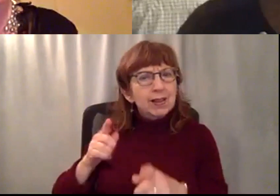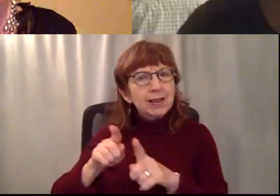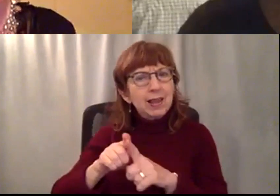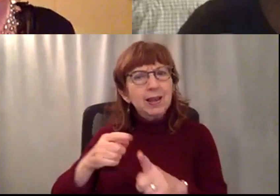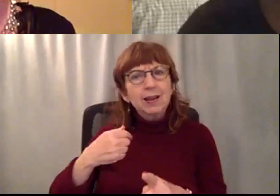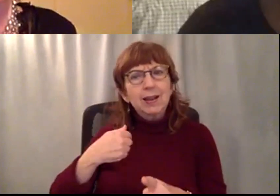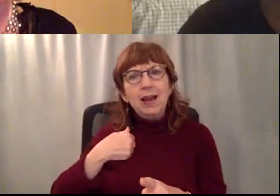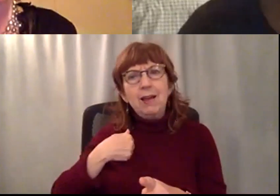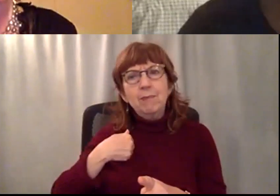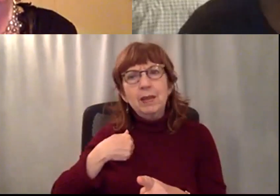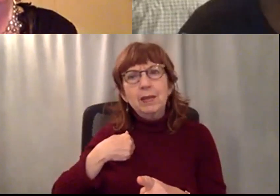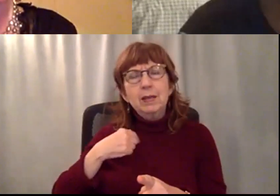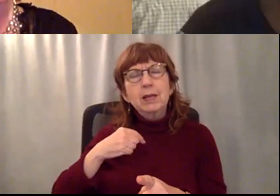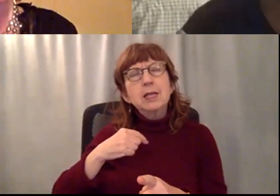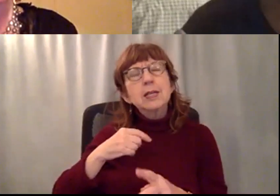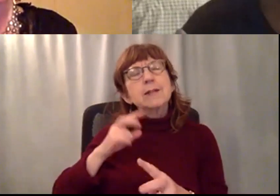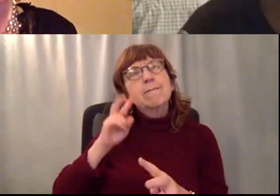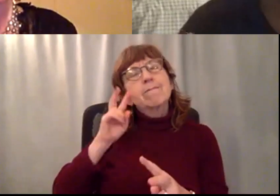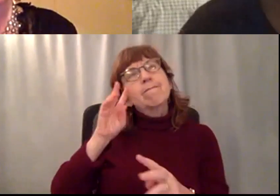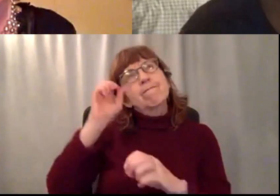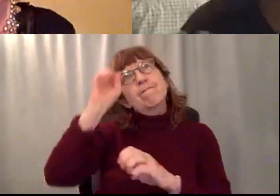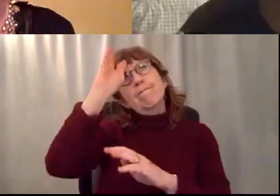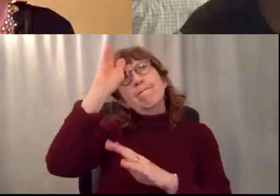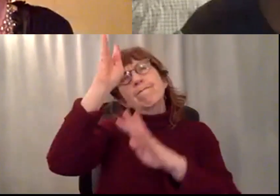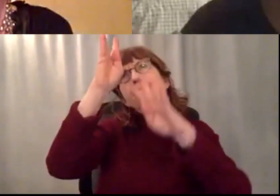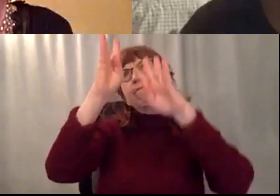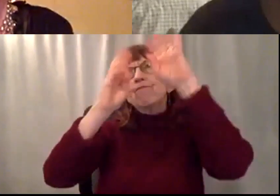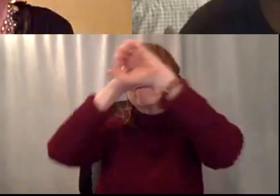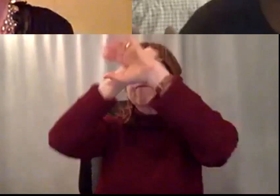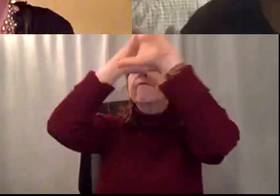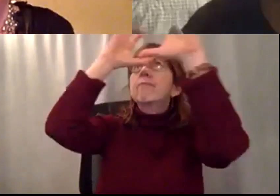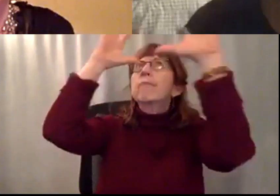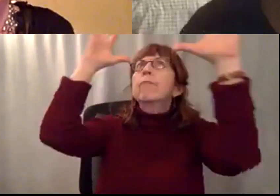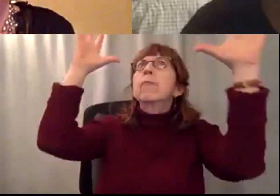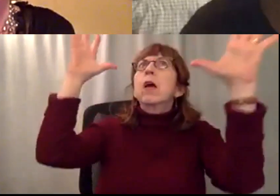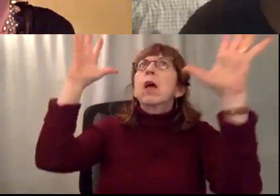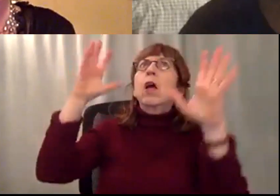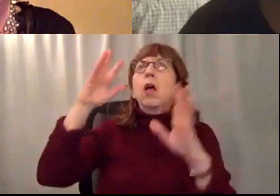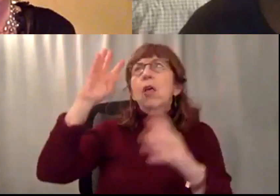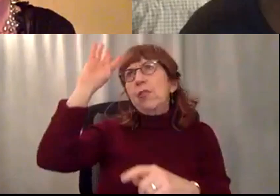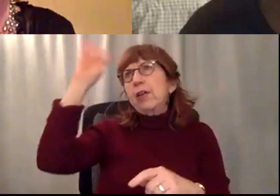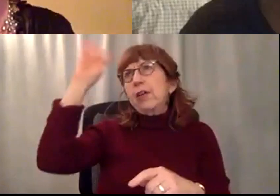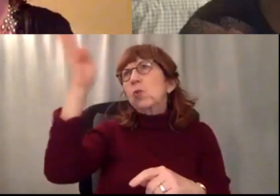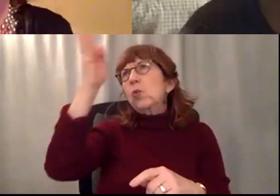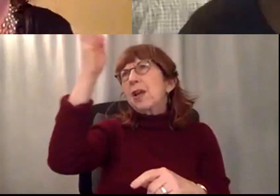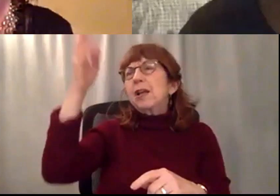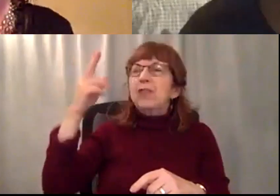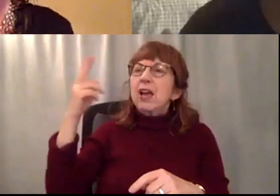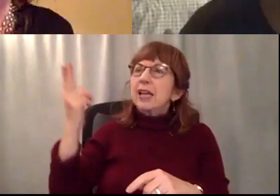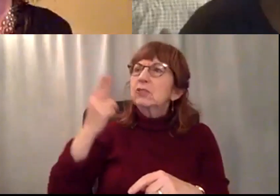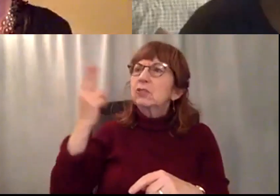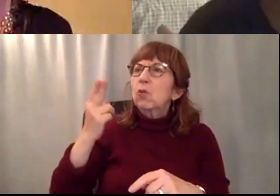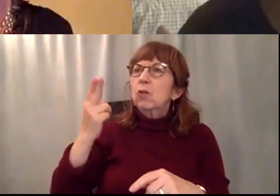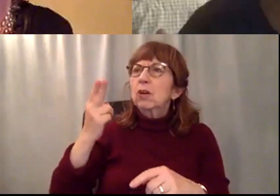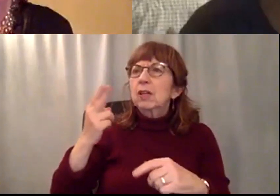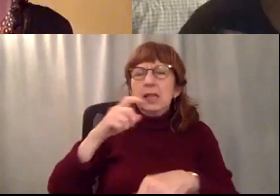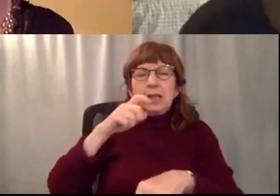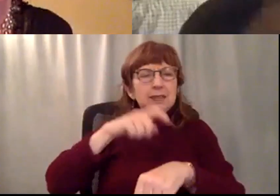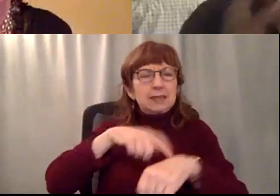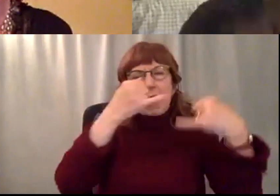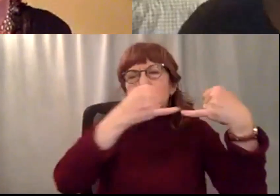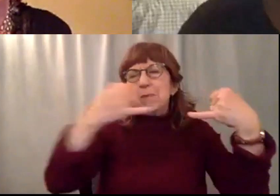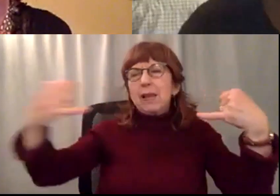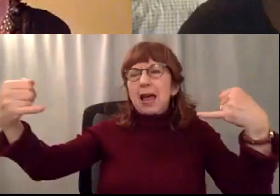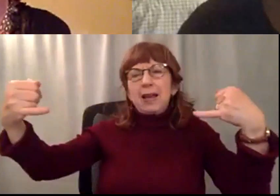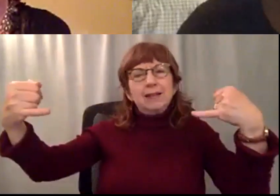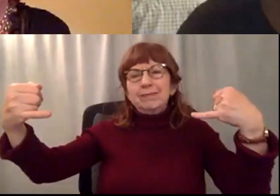been re-envisioning the creative historical timeline as less of a line and more of a circle, because